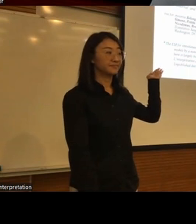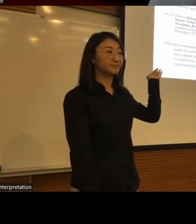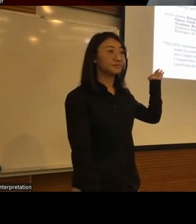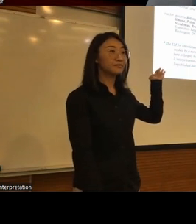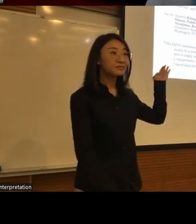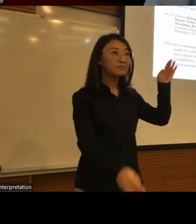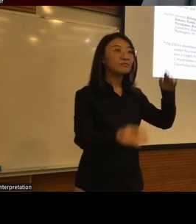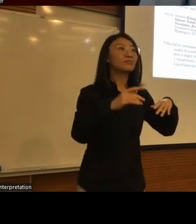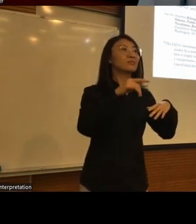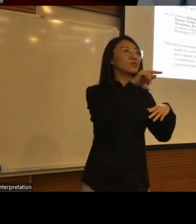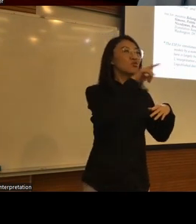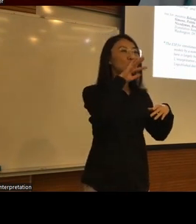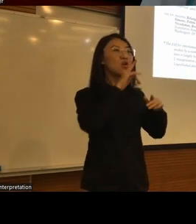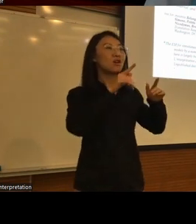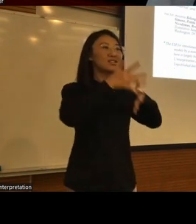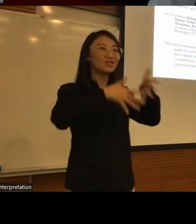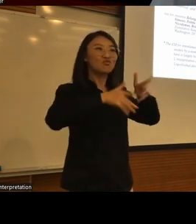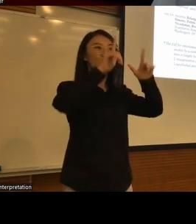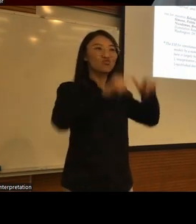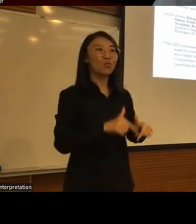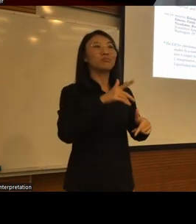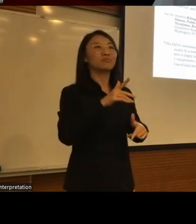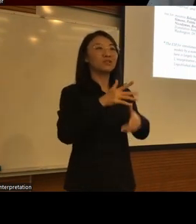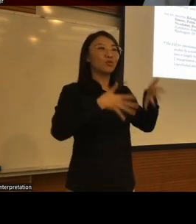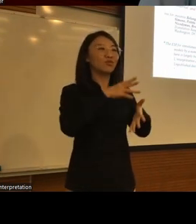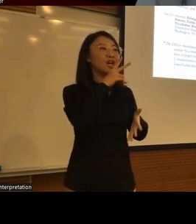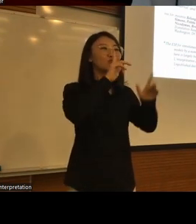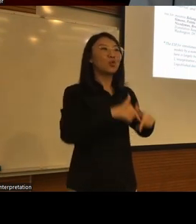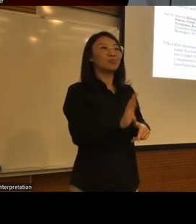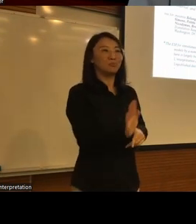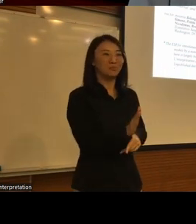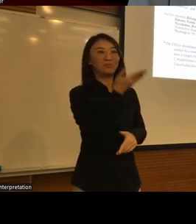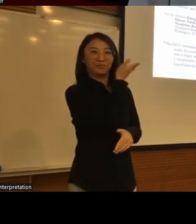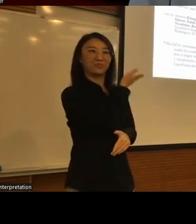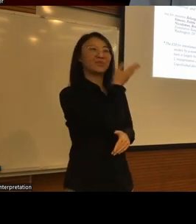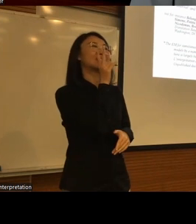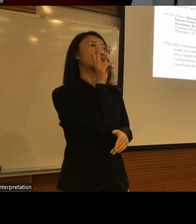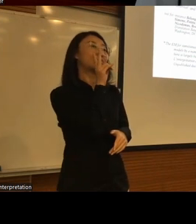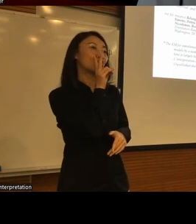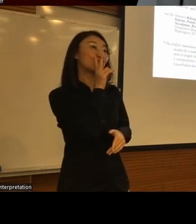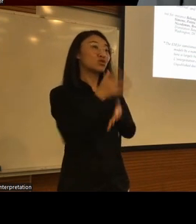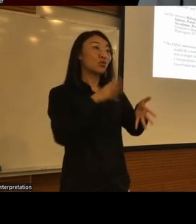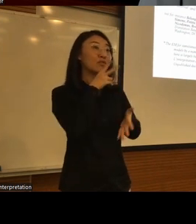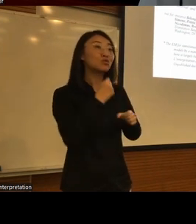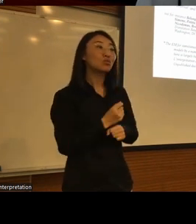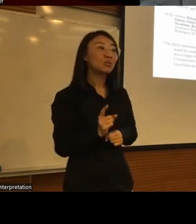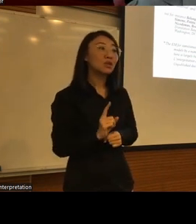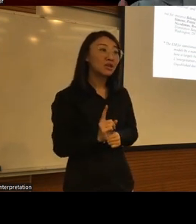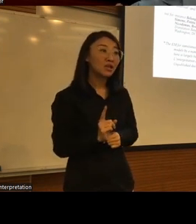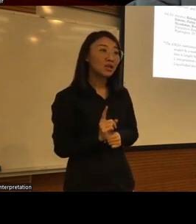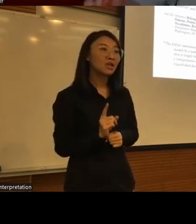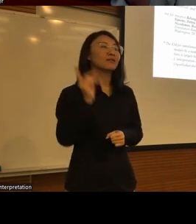For those of us who are not familiar with sign language interpreting, what do sign language interpreters do?